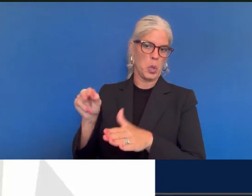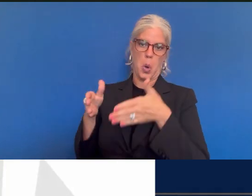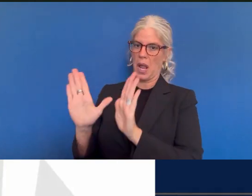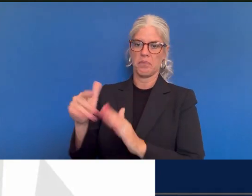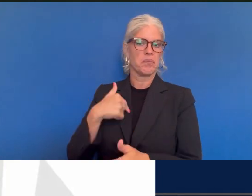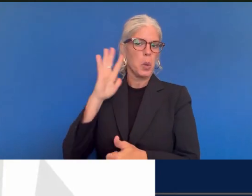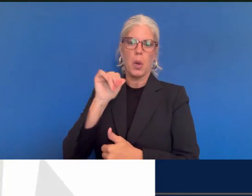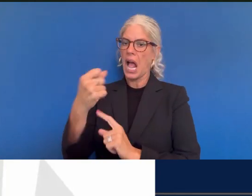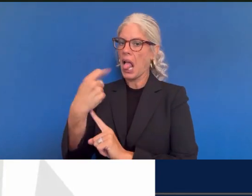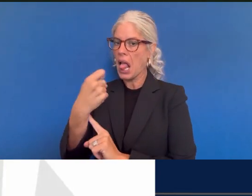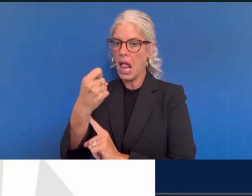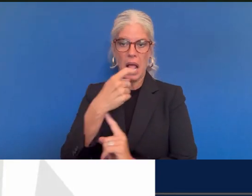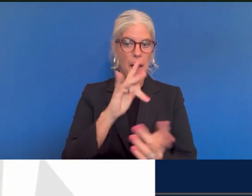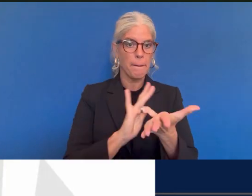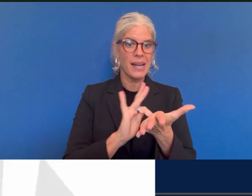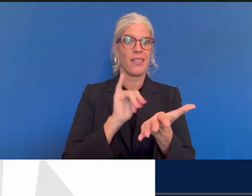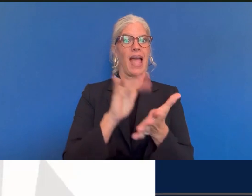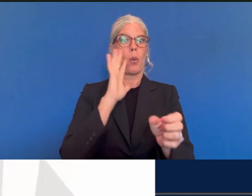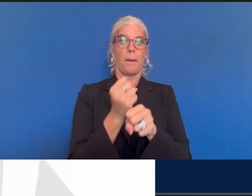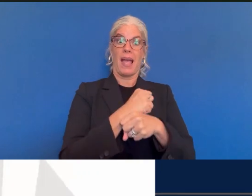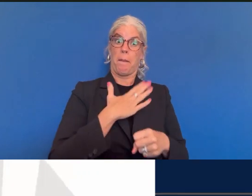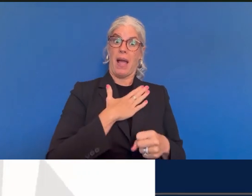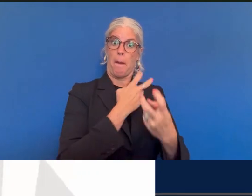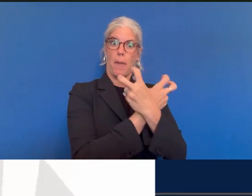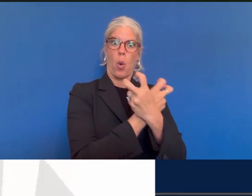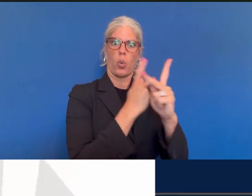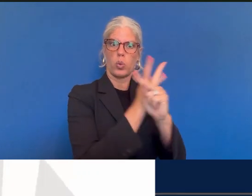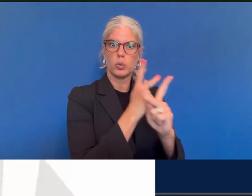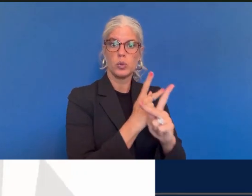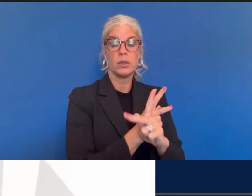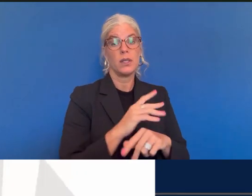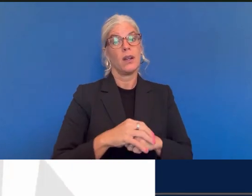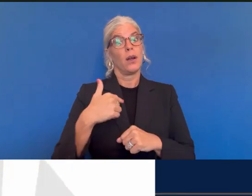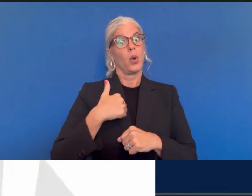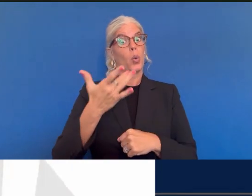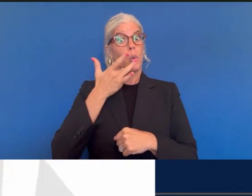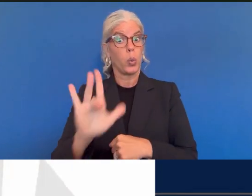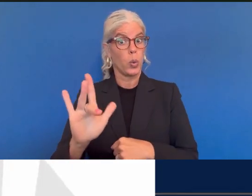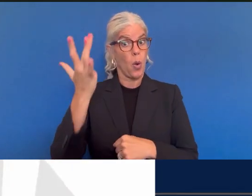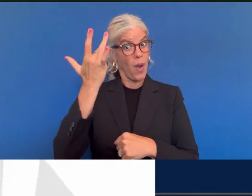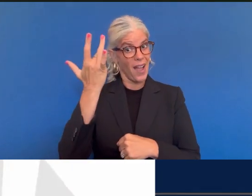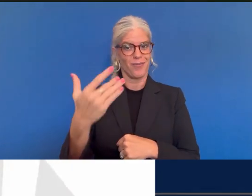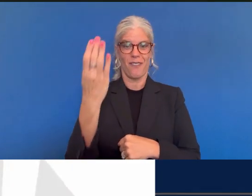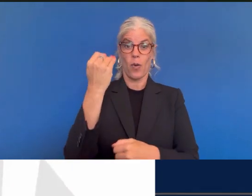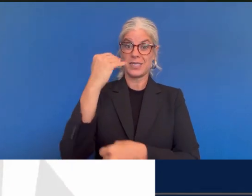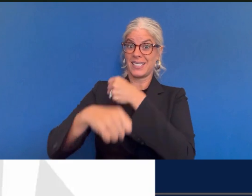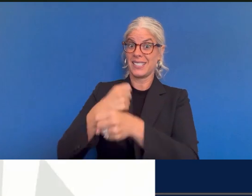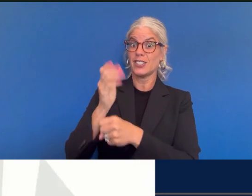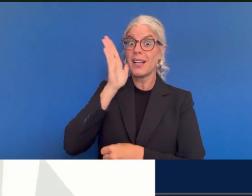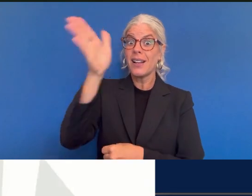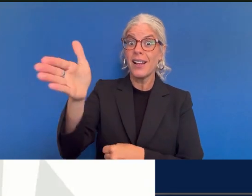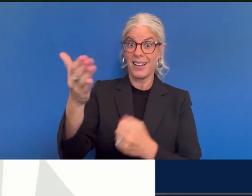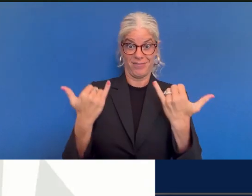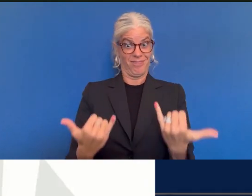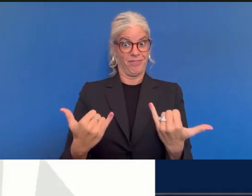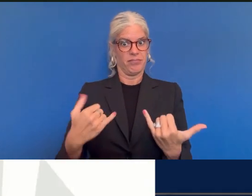cancer-free. I do a mammogram regularly. I was genetic tested. I'm an Ashkenazi Jew.